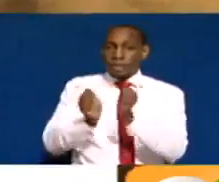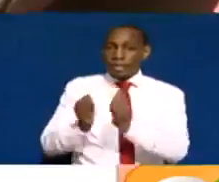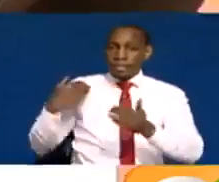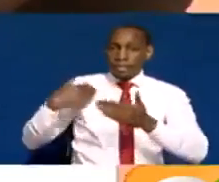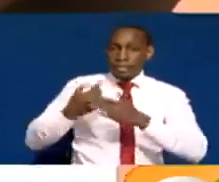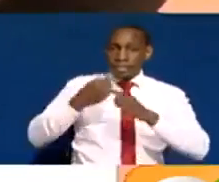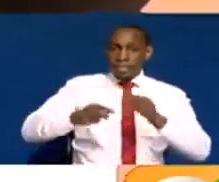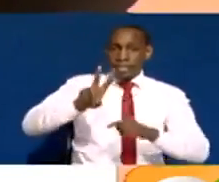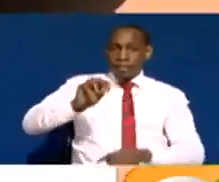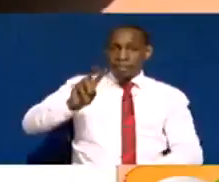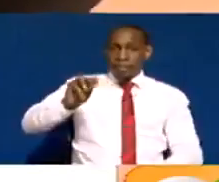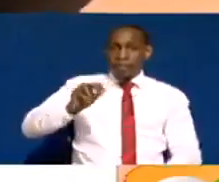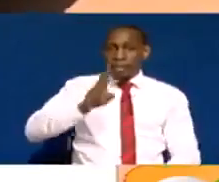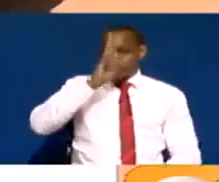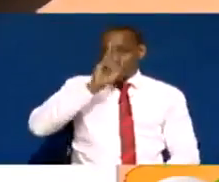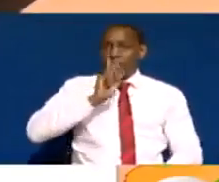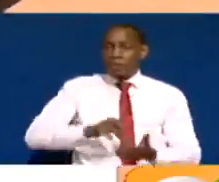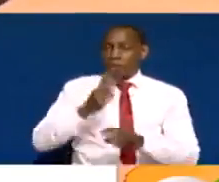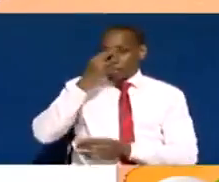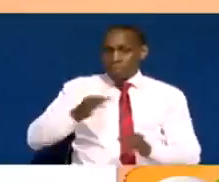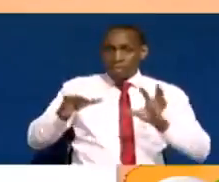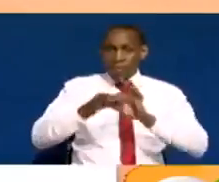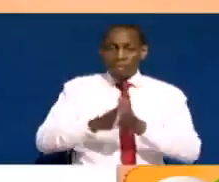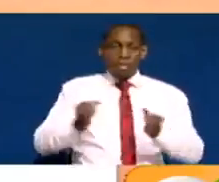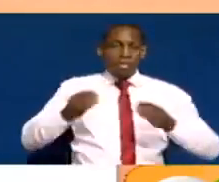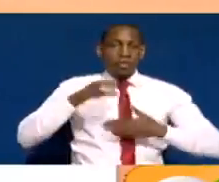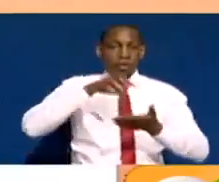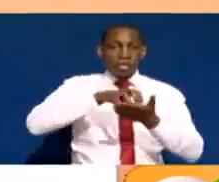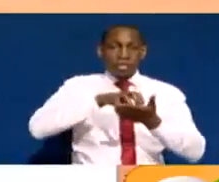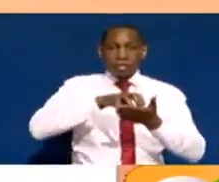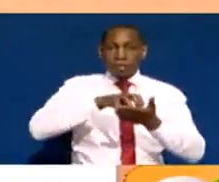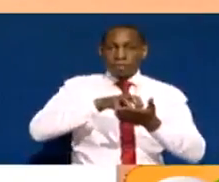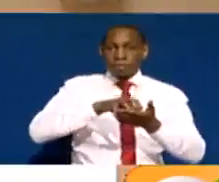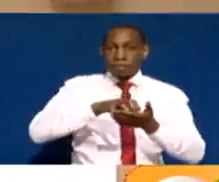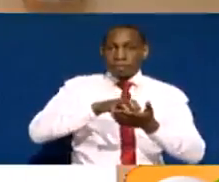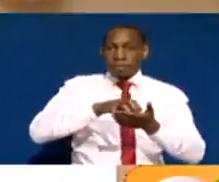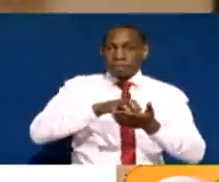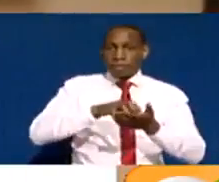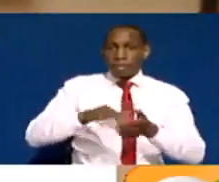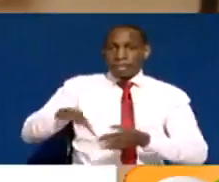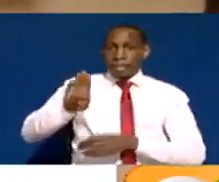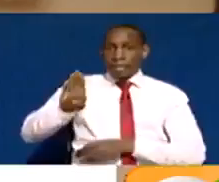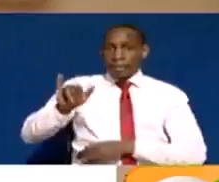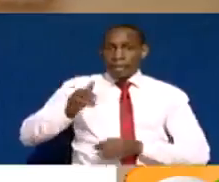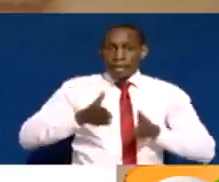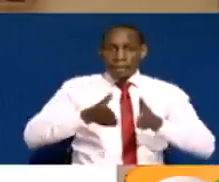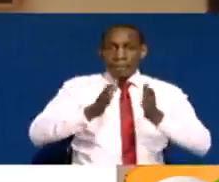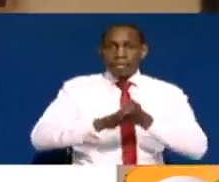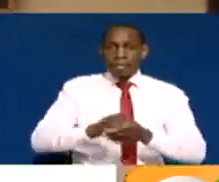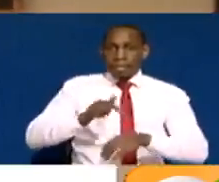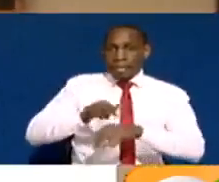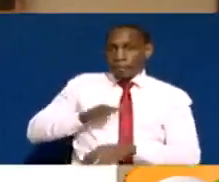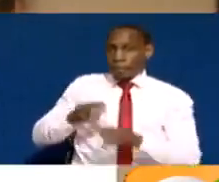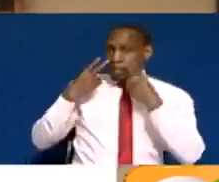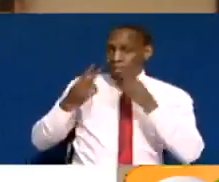2020. Police say that the suspect was linked with a shocking incident at Kiunguru area around Ruiru bypass when a woman who had